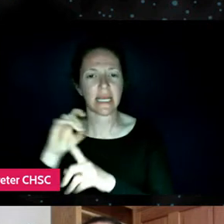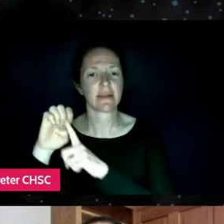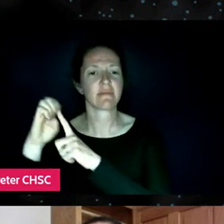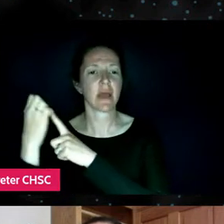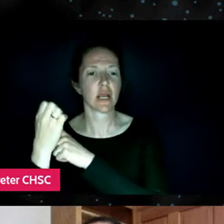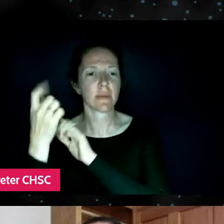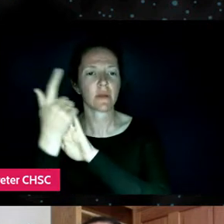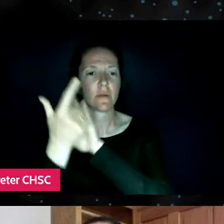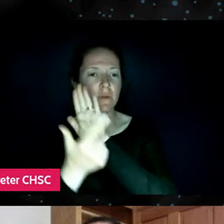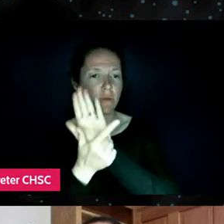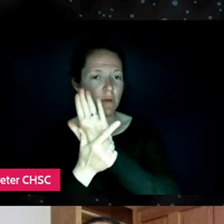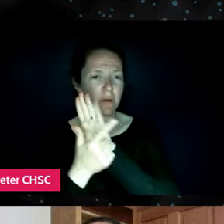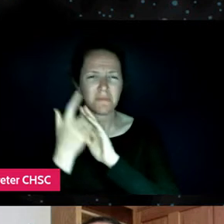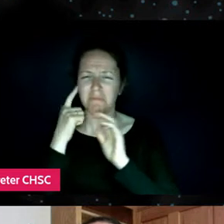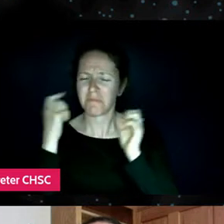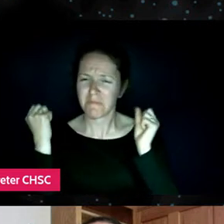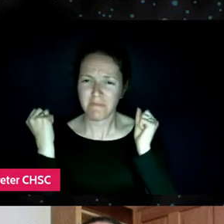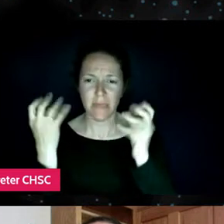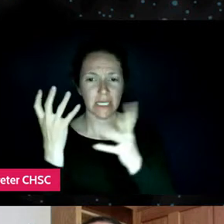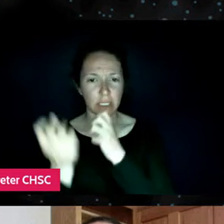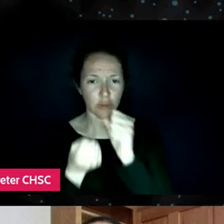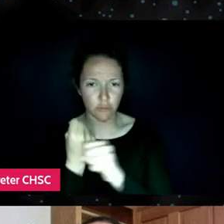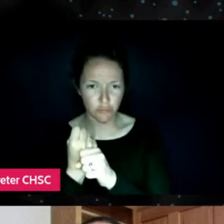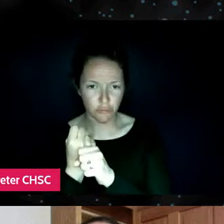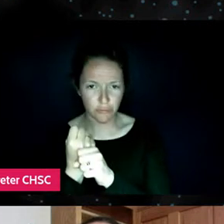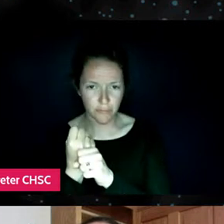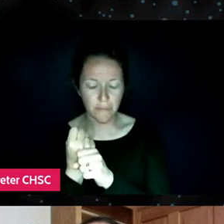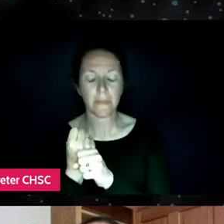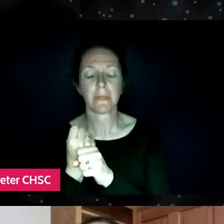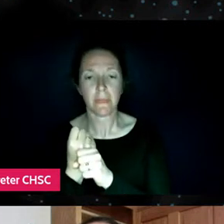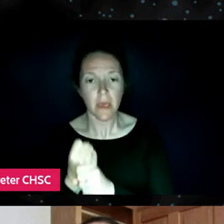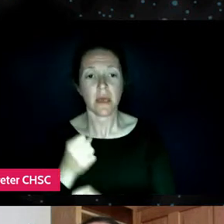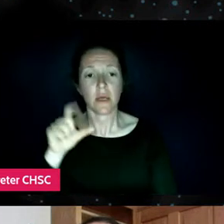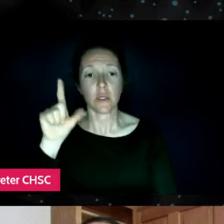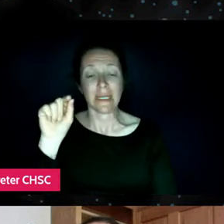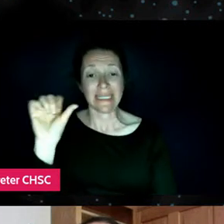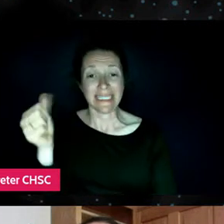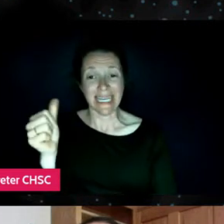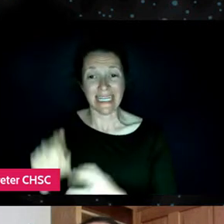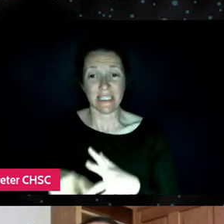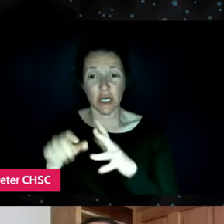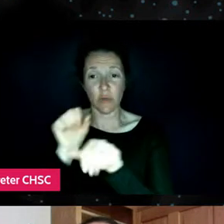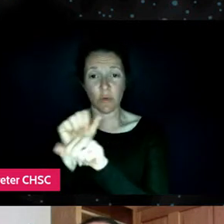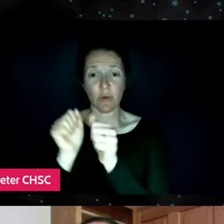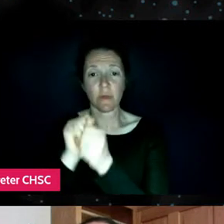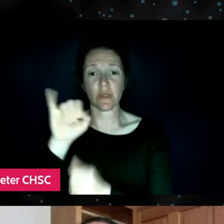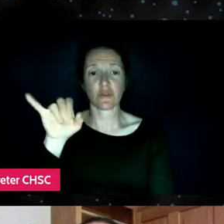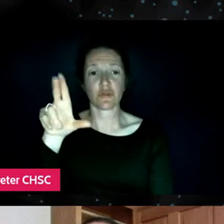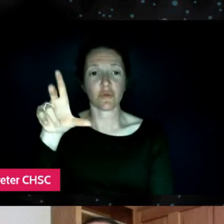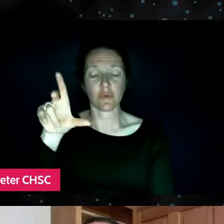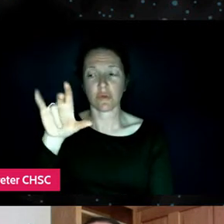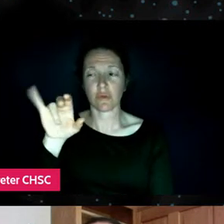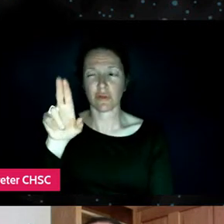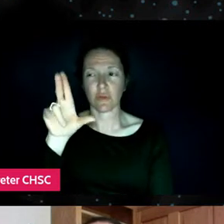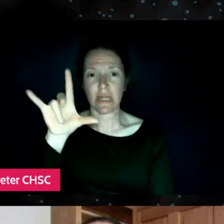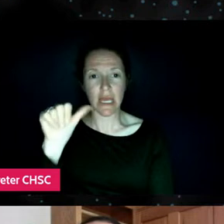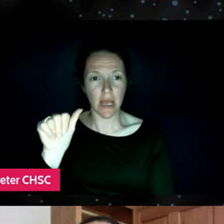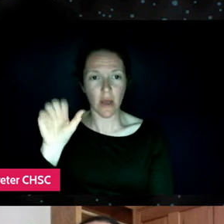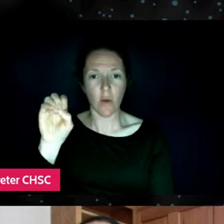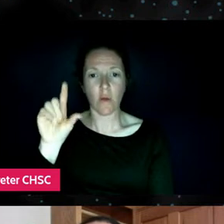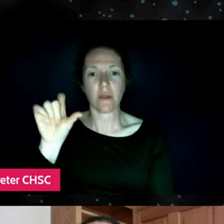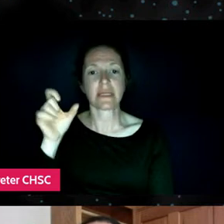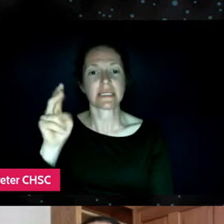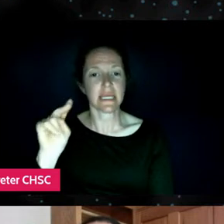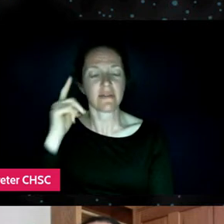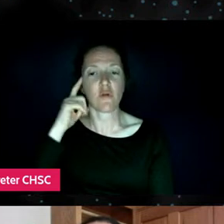litigation for many years. And in 2010, I started working with Julia Olson on climate litigation.